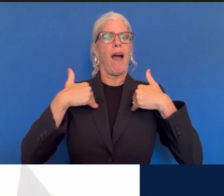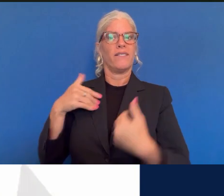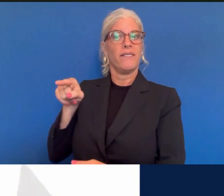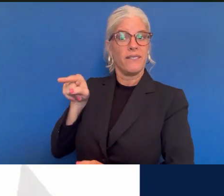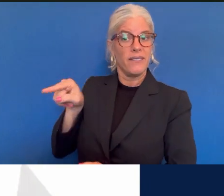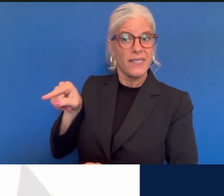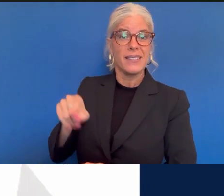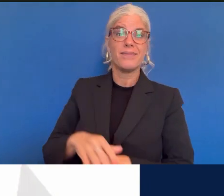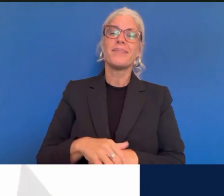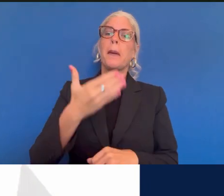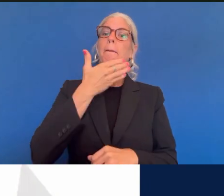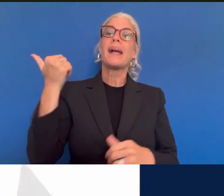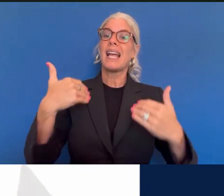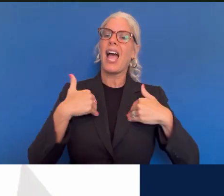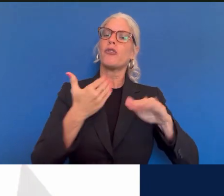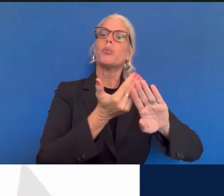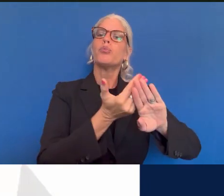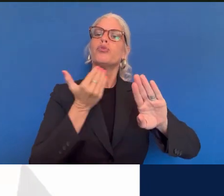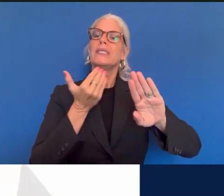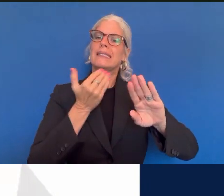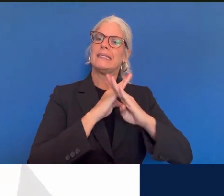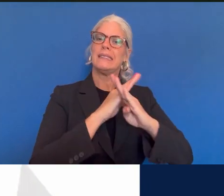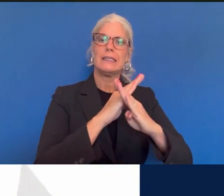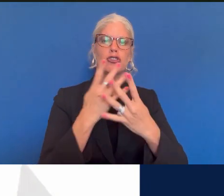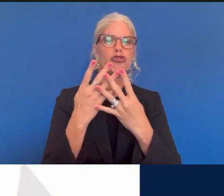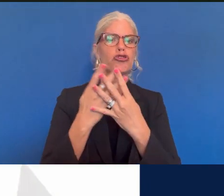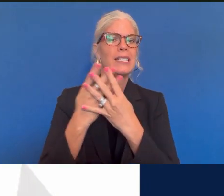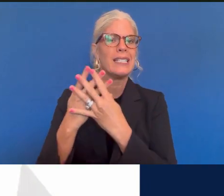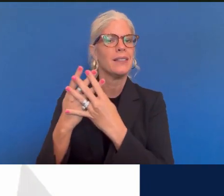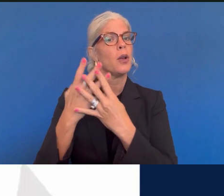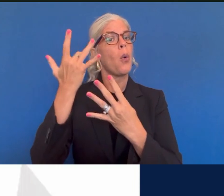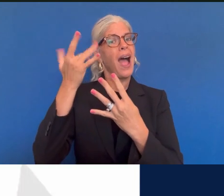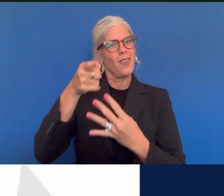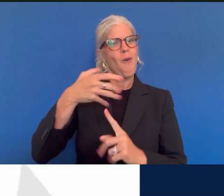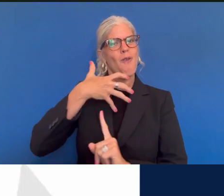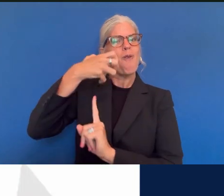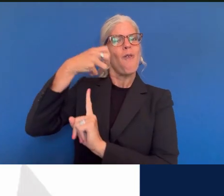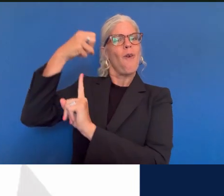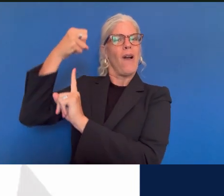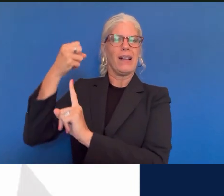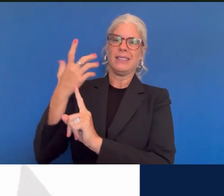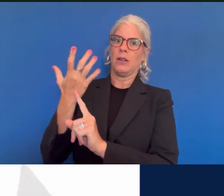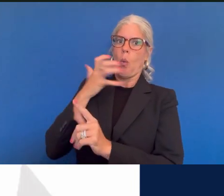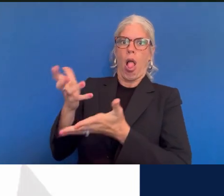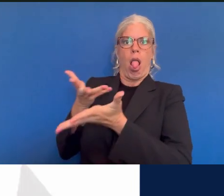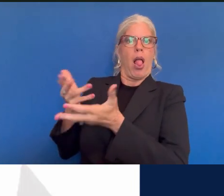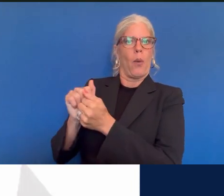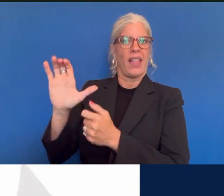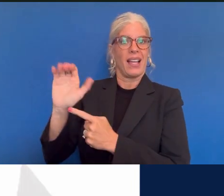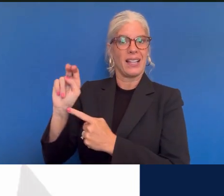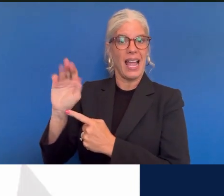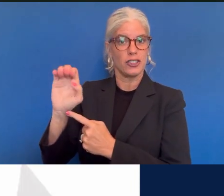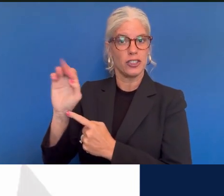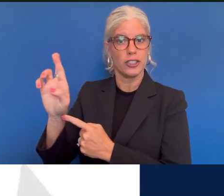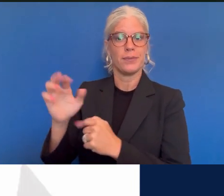Your brain really doesn't go to all the other things, and you really don't want to take the time to do the preventative